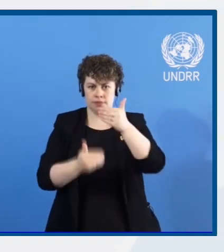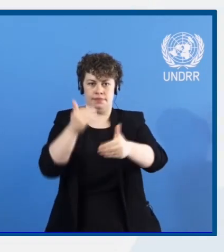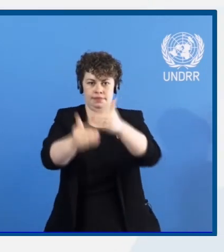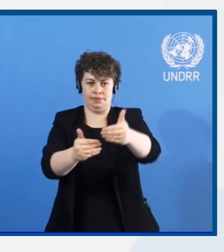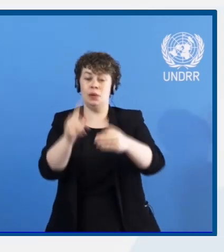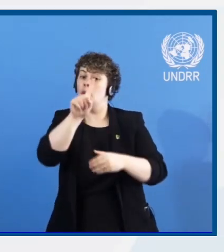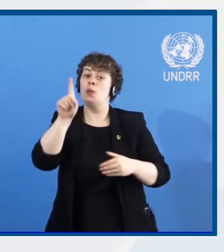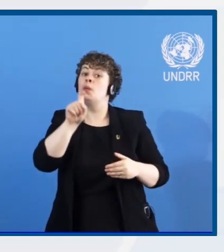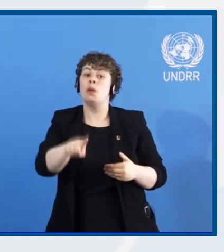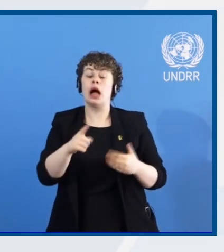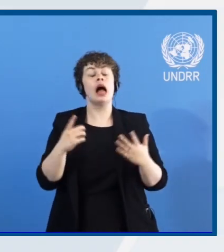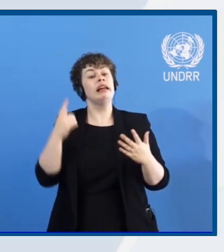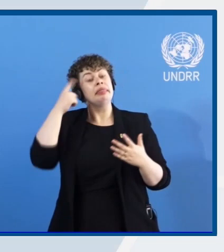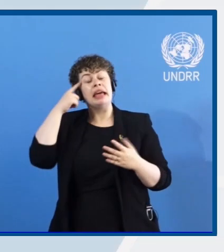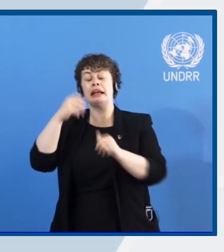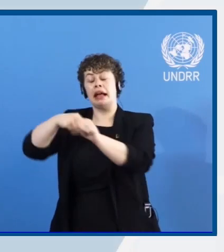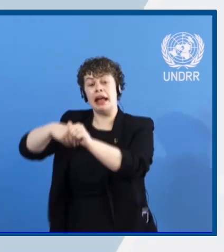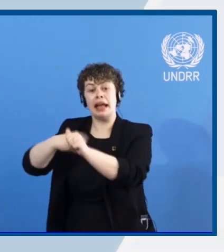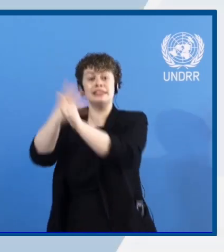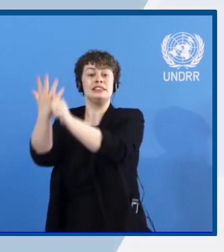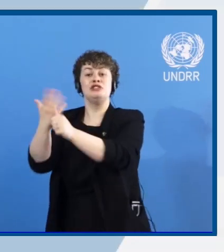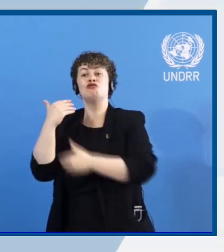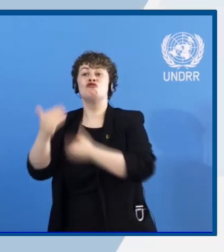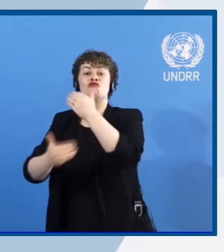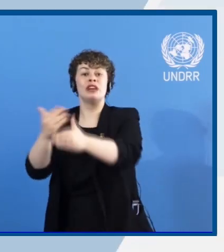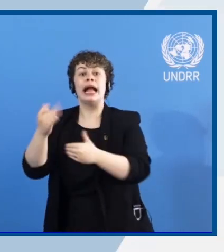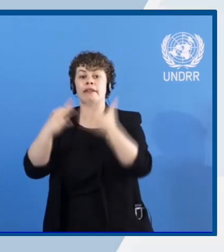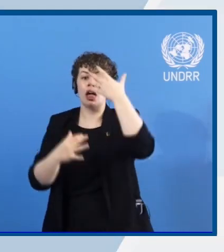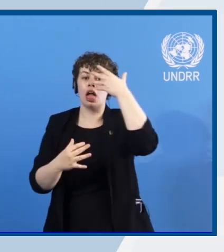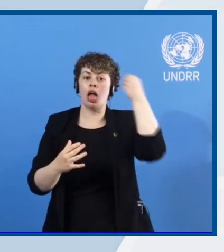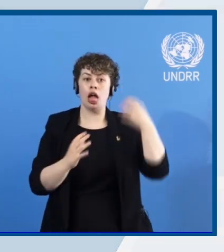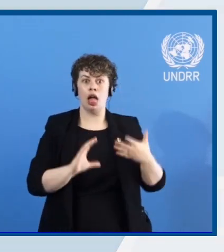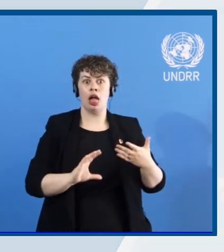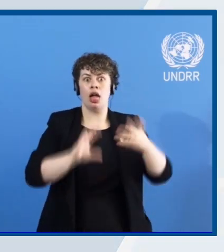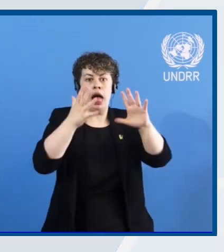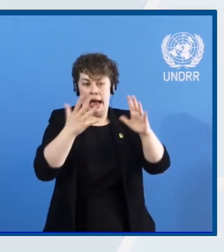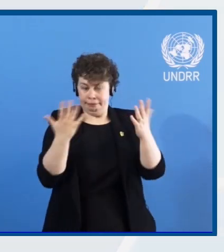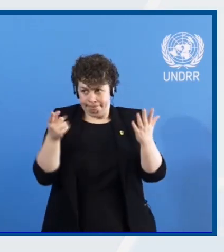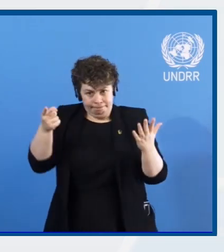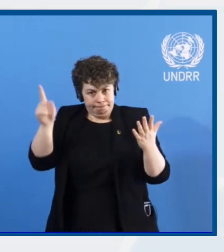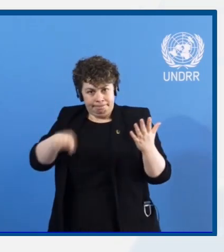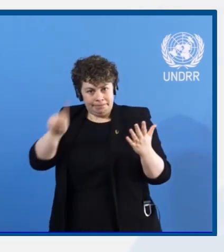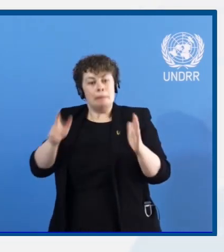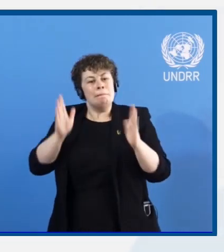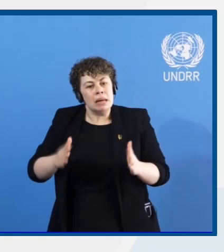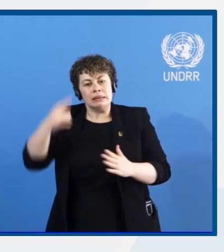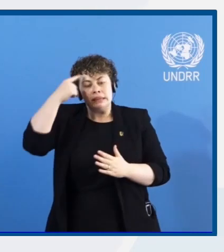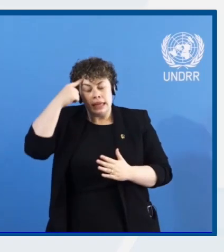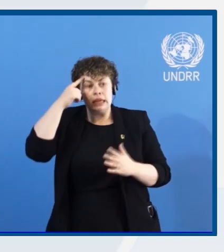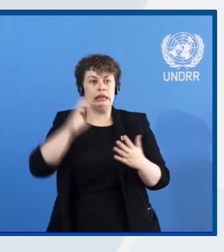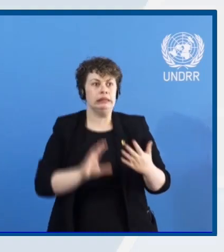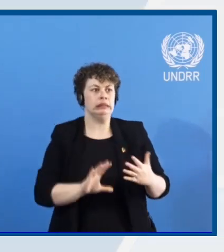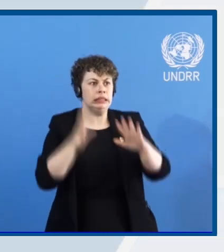shocks is fundamental if we are serious about achieving the sustainable development goals.